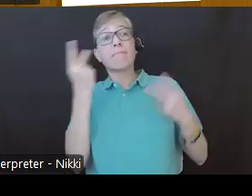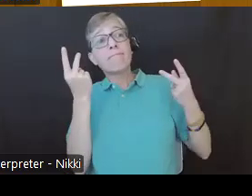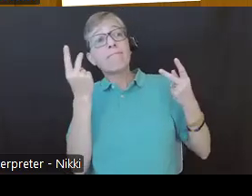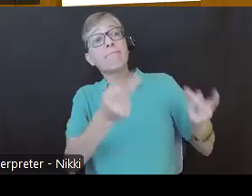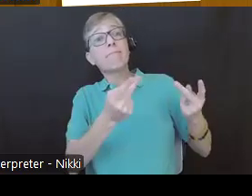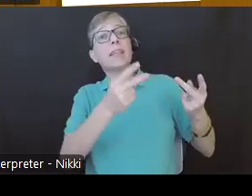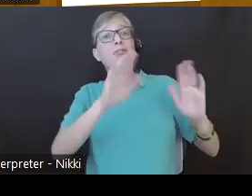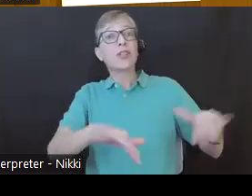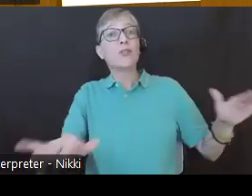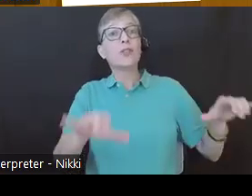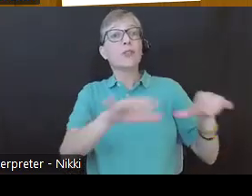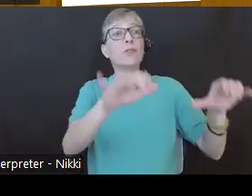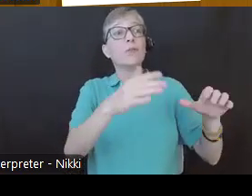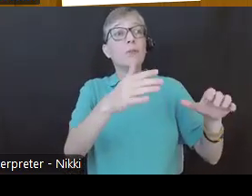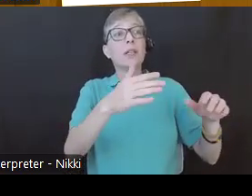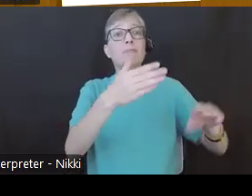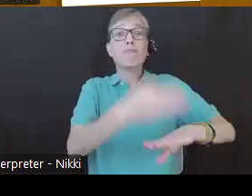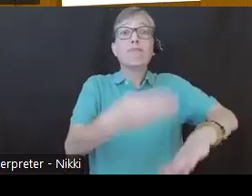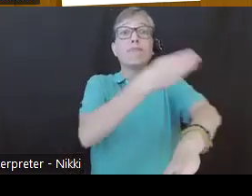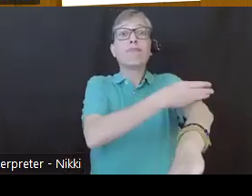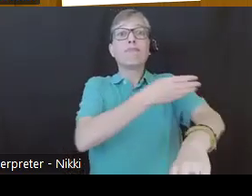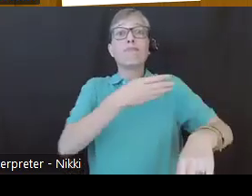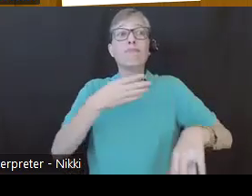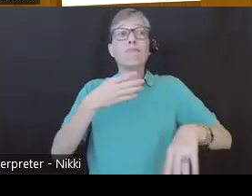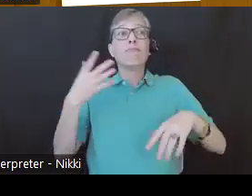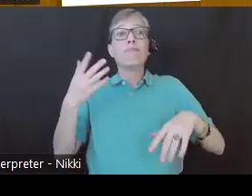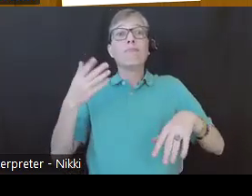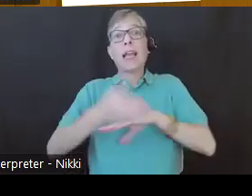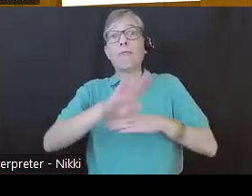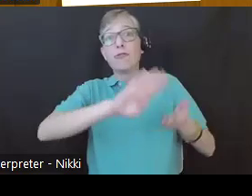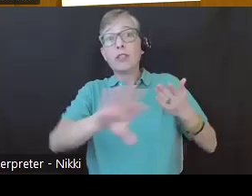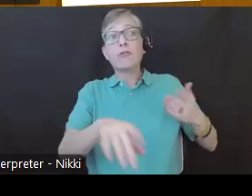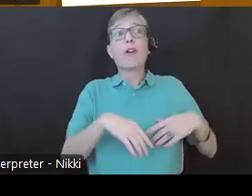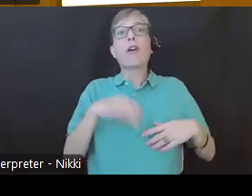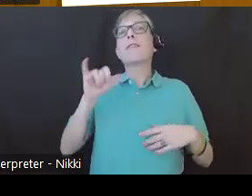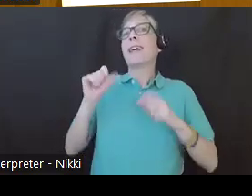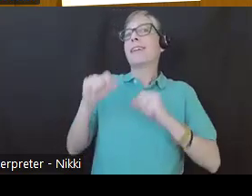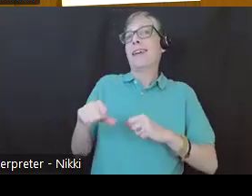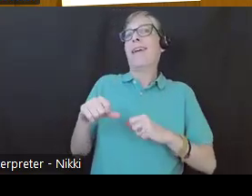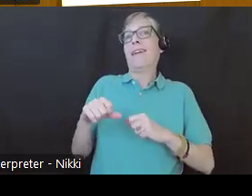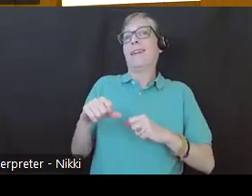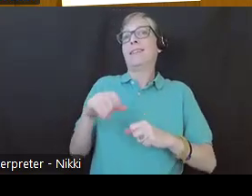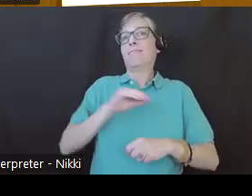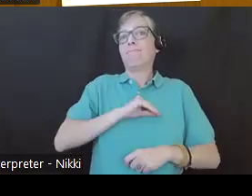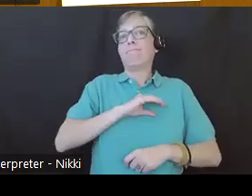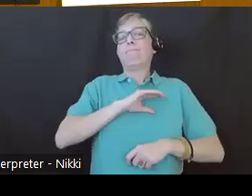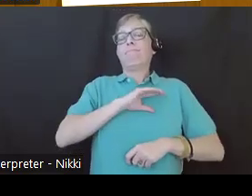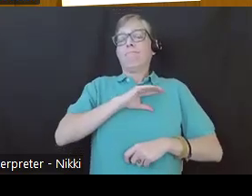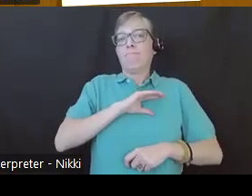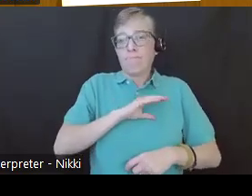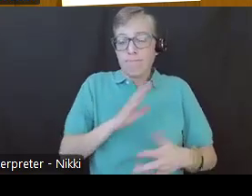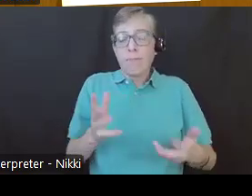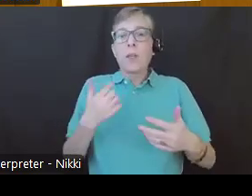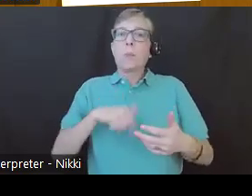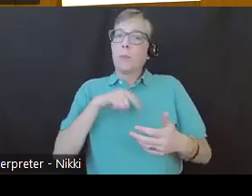help decrease burnout and moral distress. So we need to look at these resiliency and retention programs because